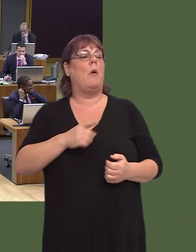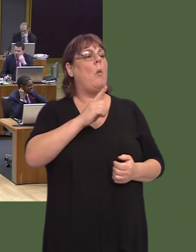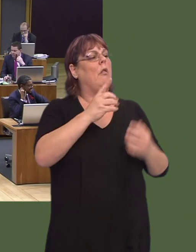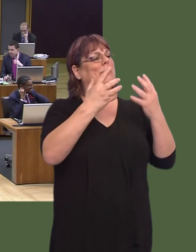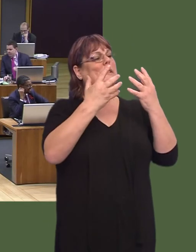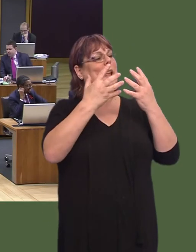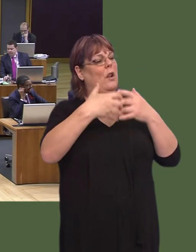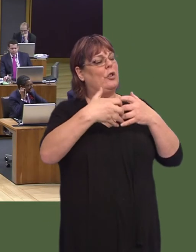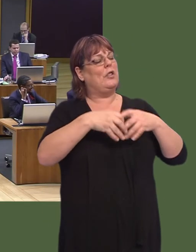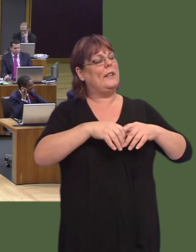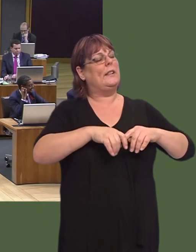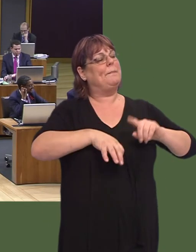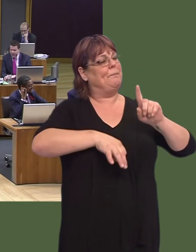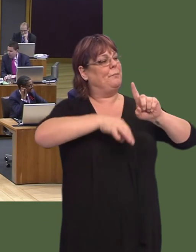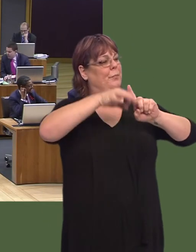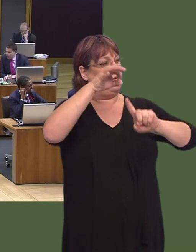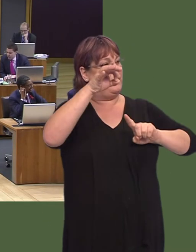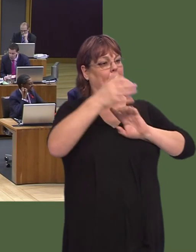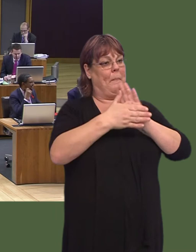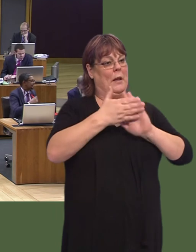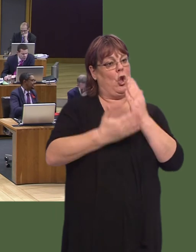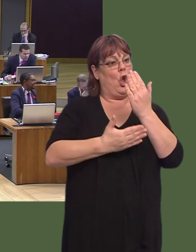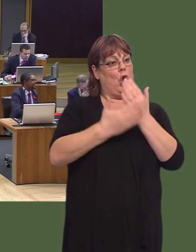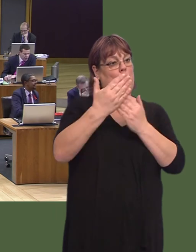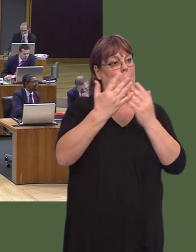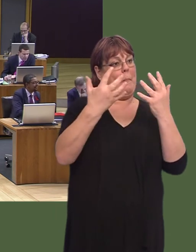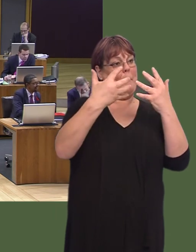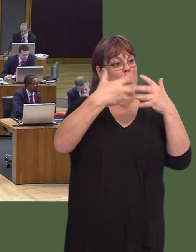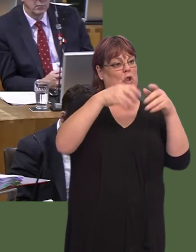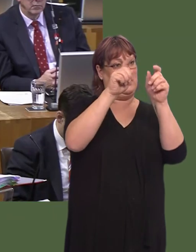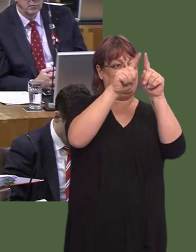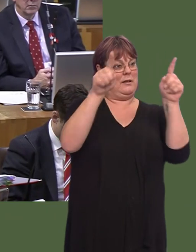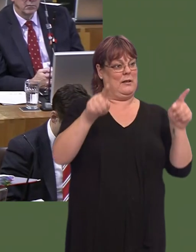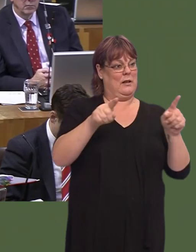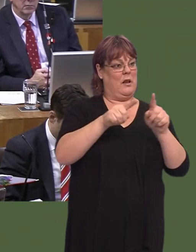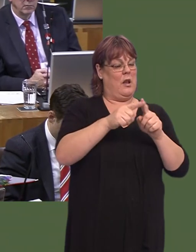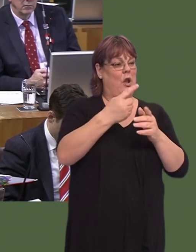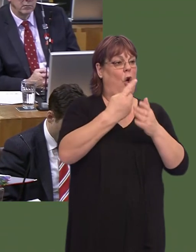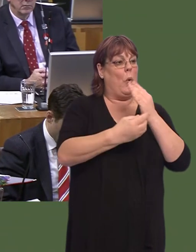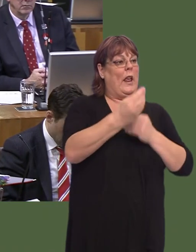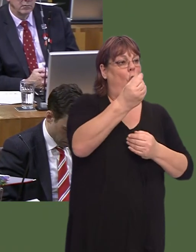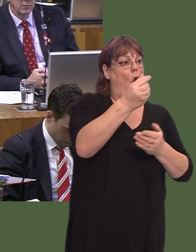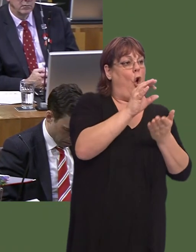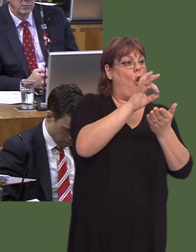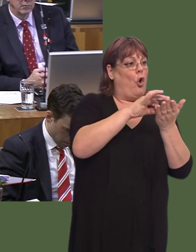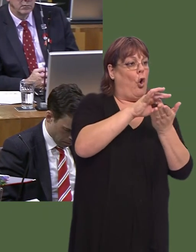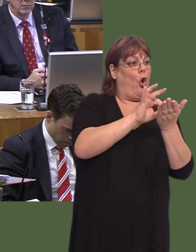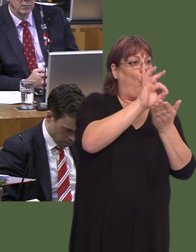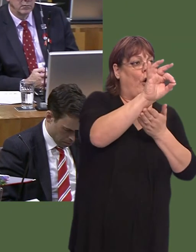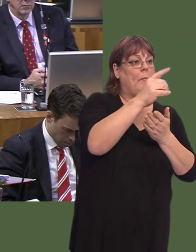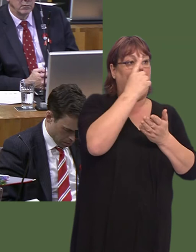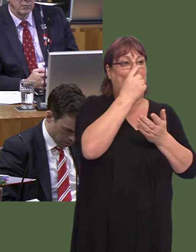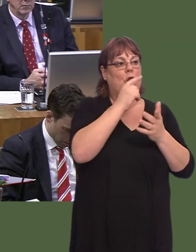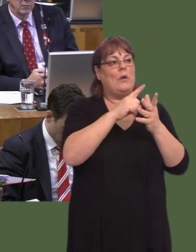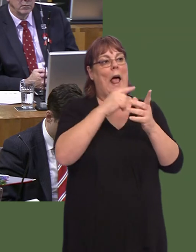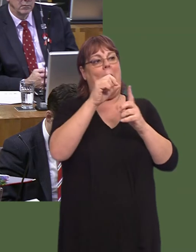first of all, technology has progressed to the point where any new machines, I think, should be. Not just coin machines, but machines where people can use apps to